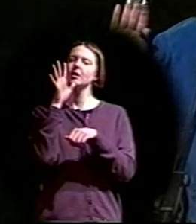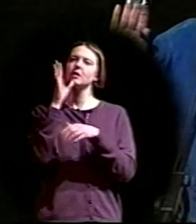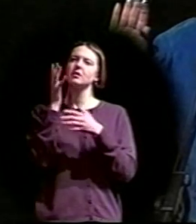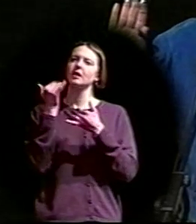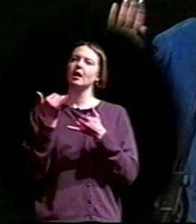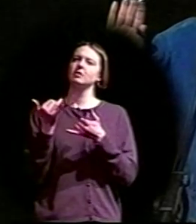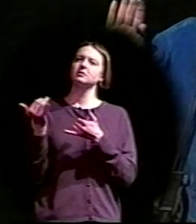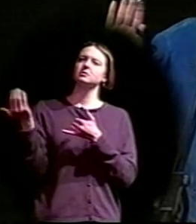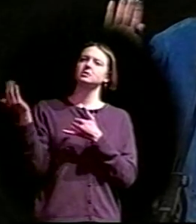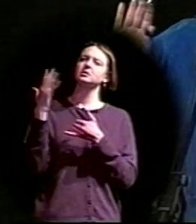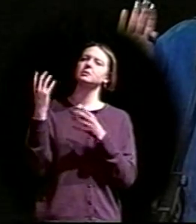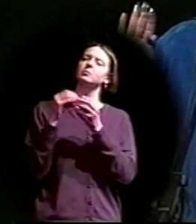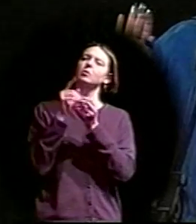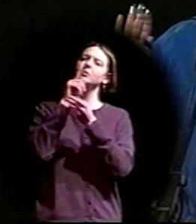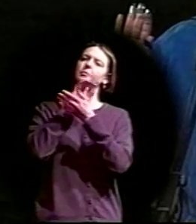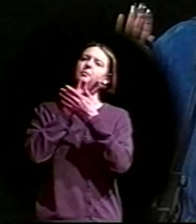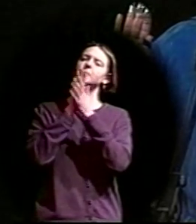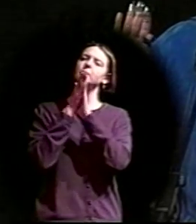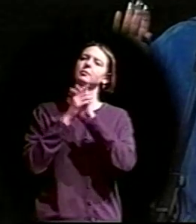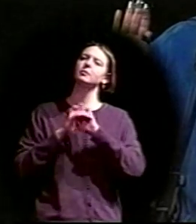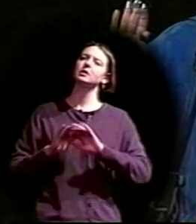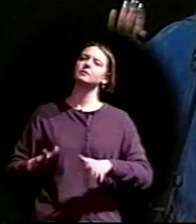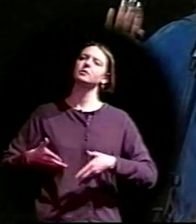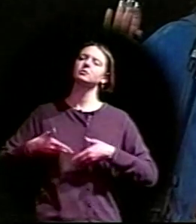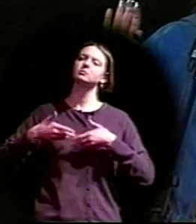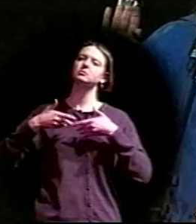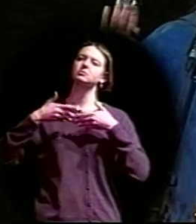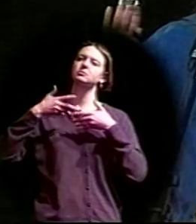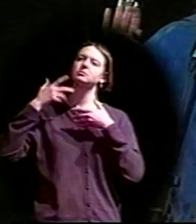her face that he had not seen before.